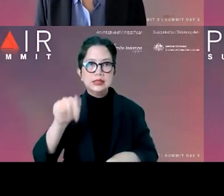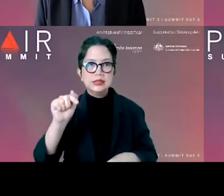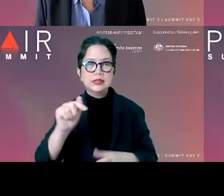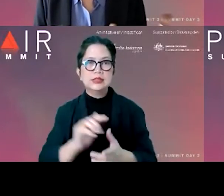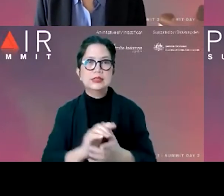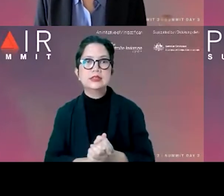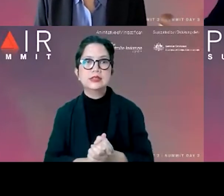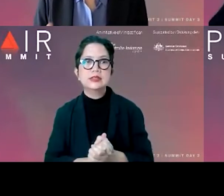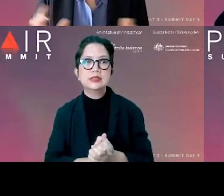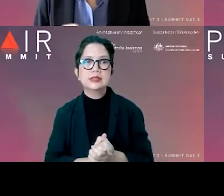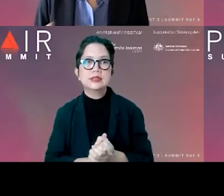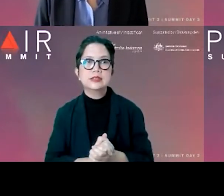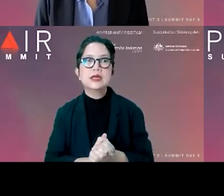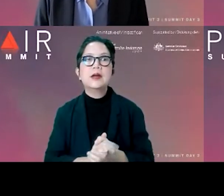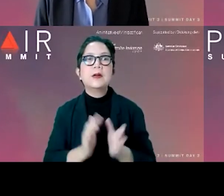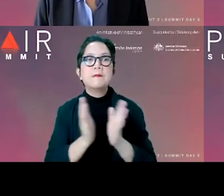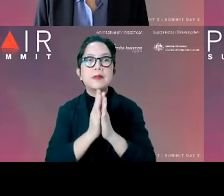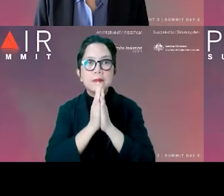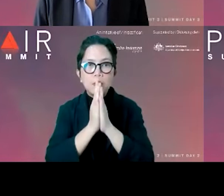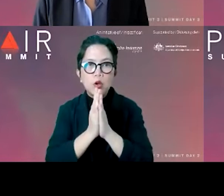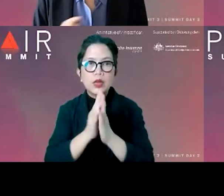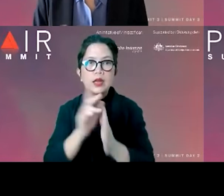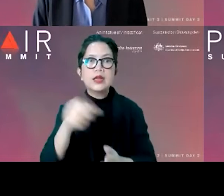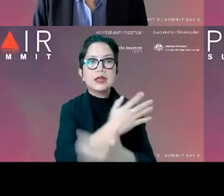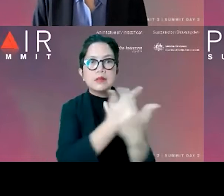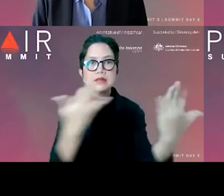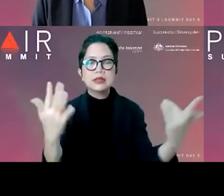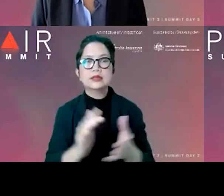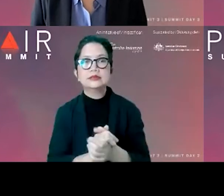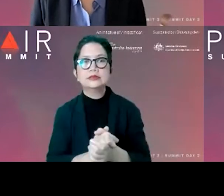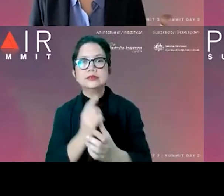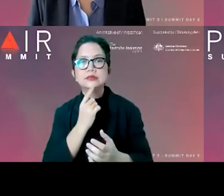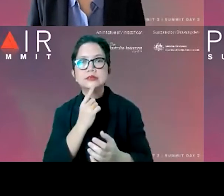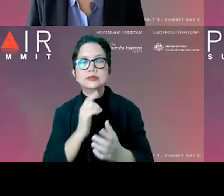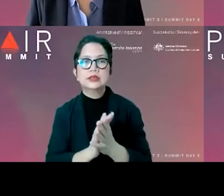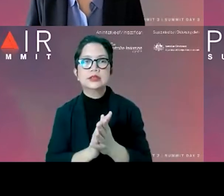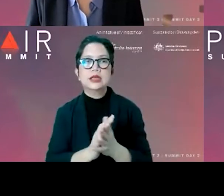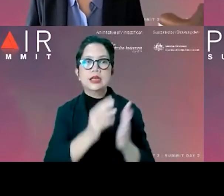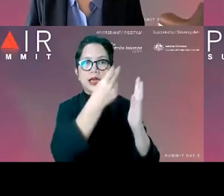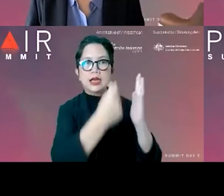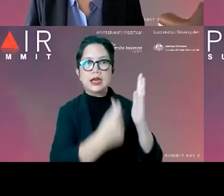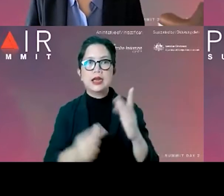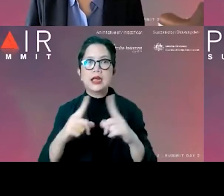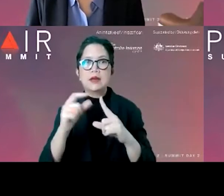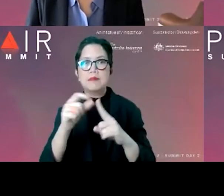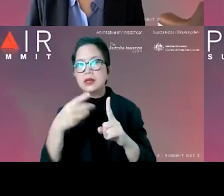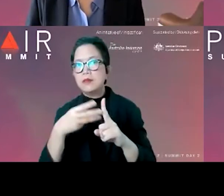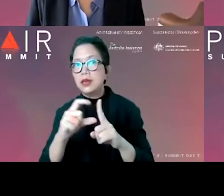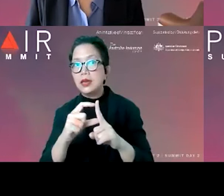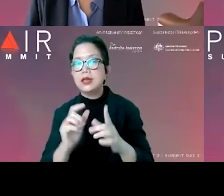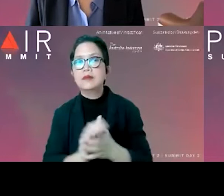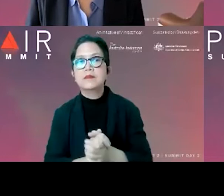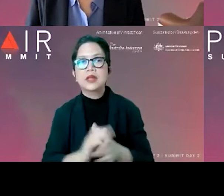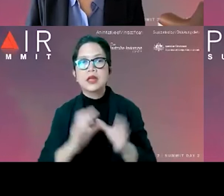at different provinces, yeah. Okay, so lots in that, but perhaps just talk us through